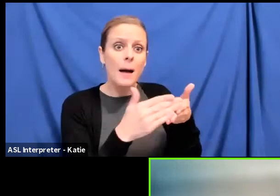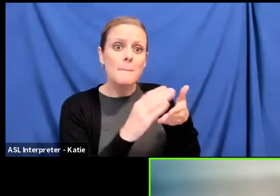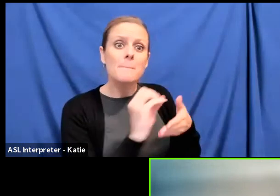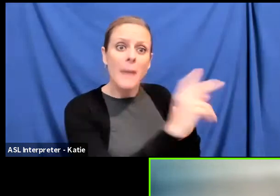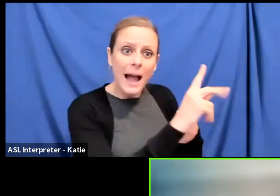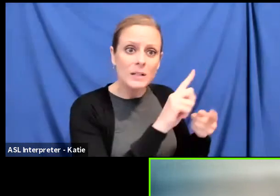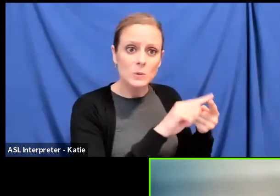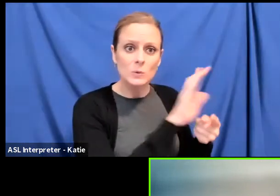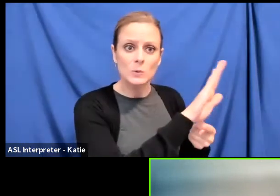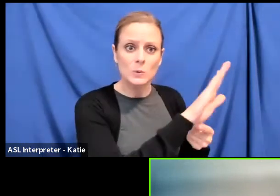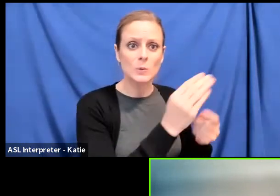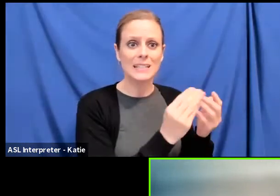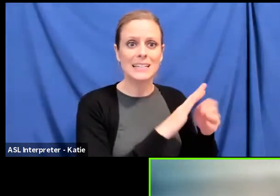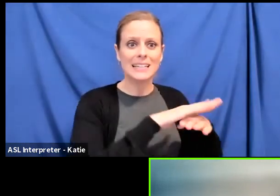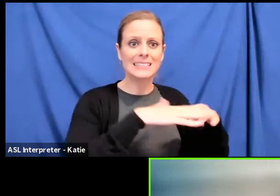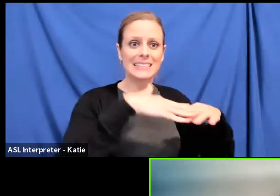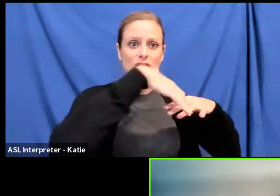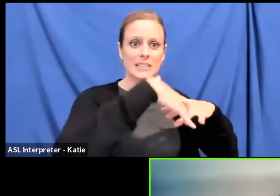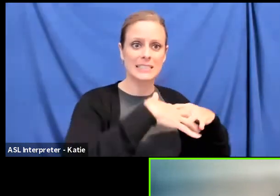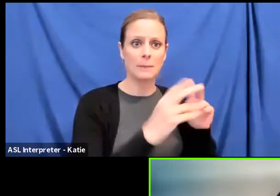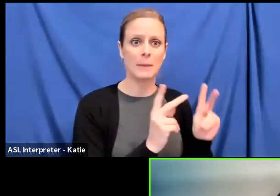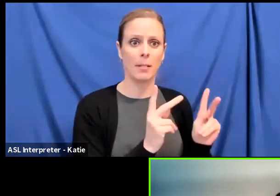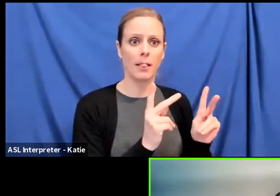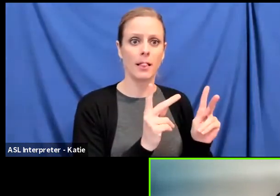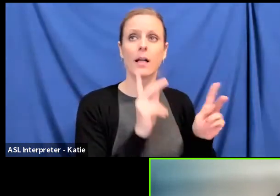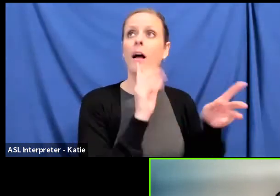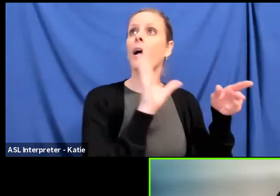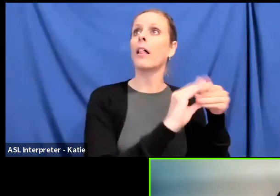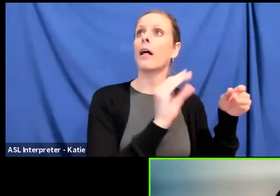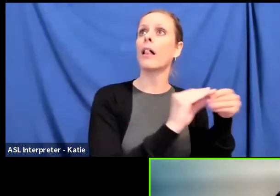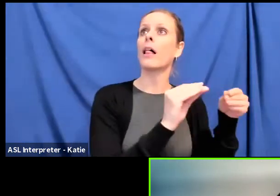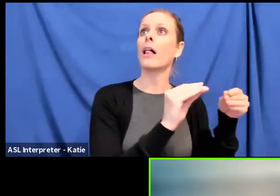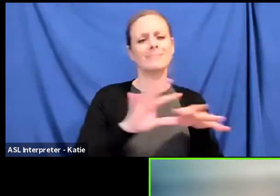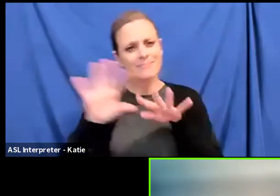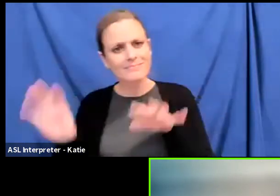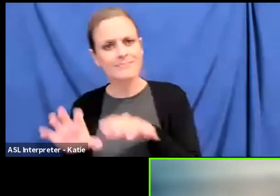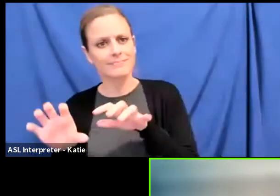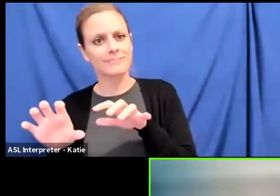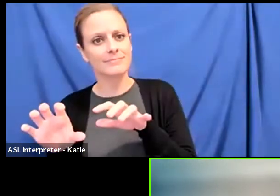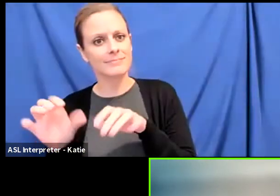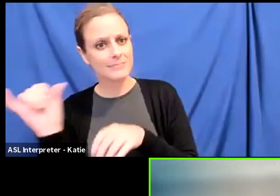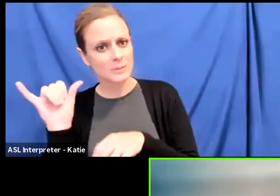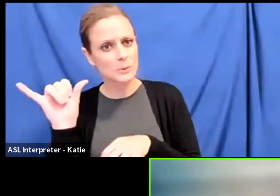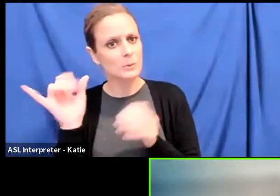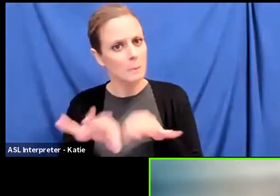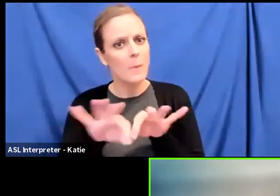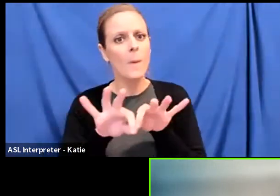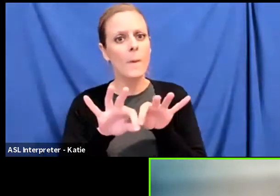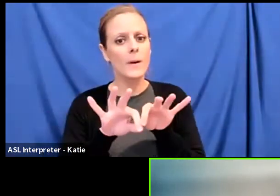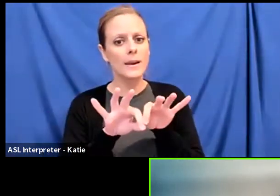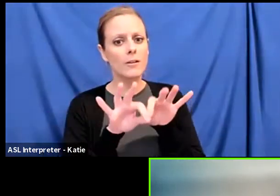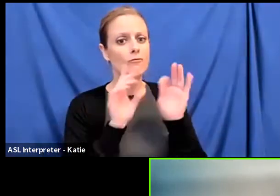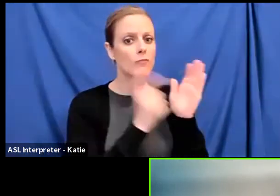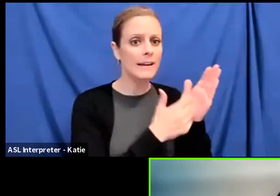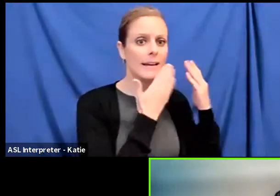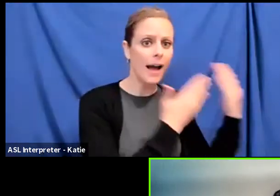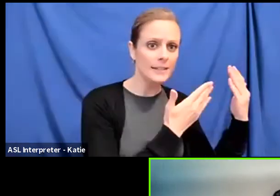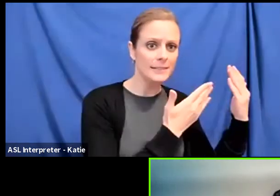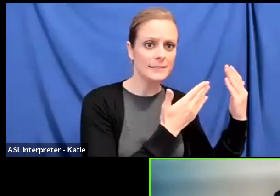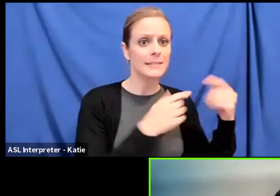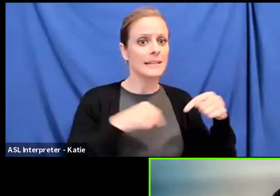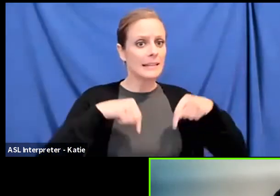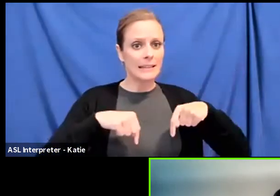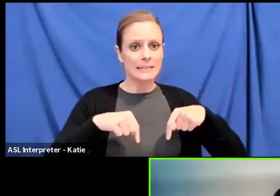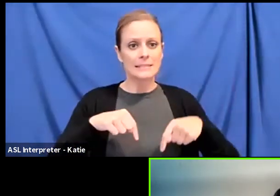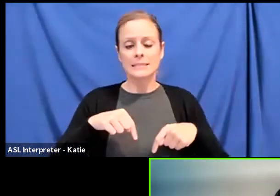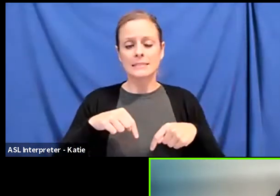move beyond the symbolic and the rhetoric and begin moving towards the material recognition that this is unceded